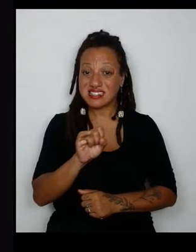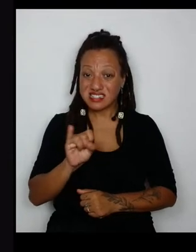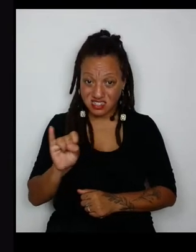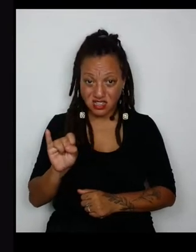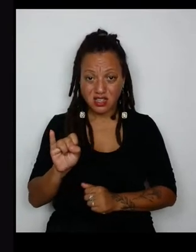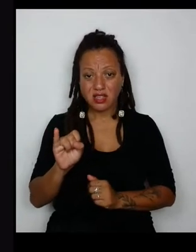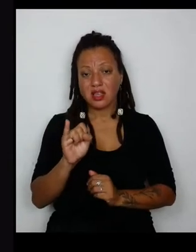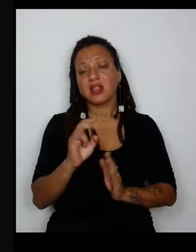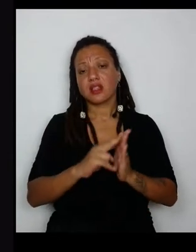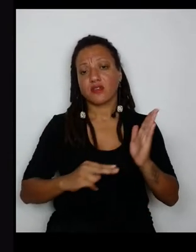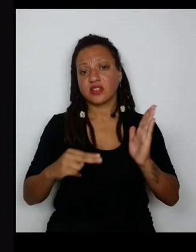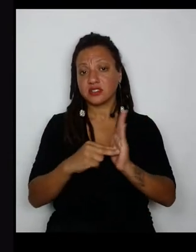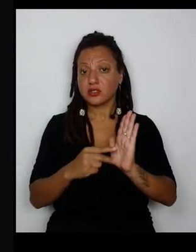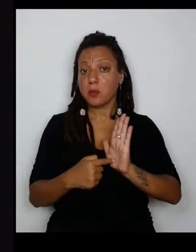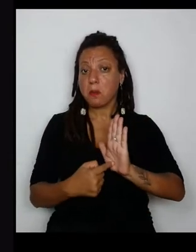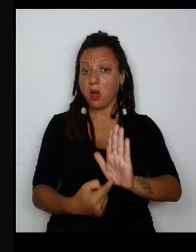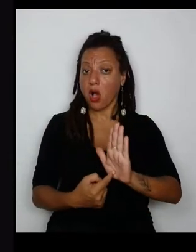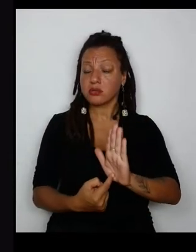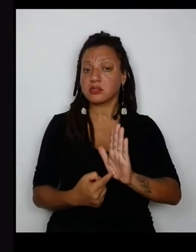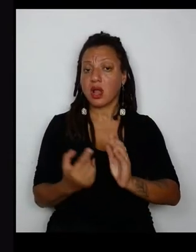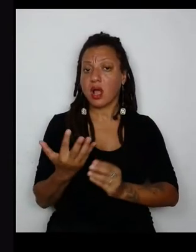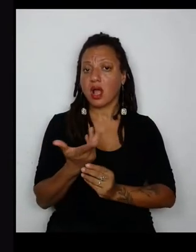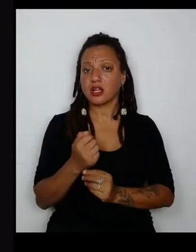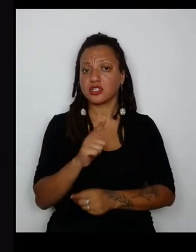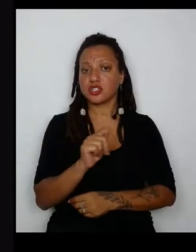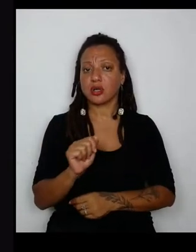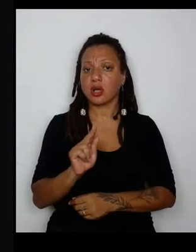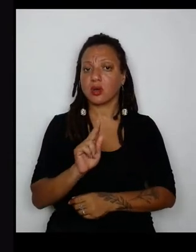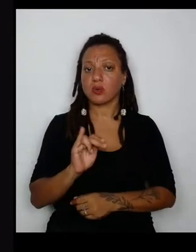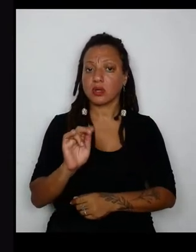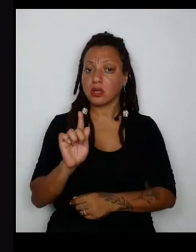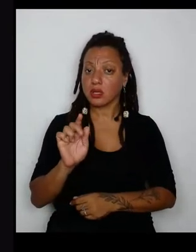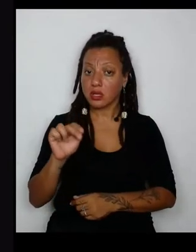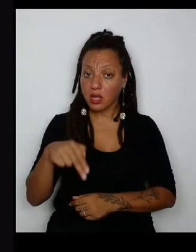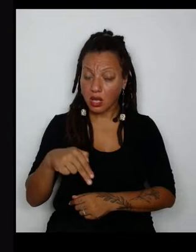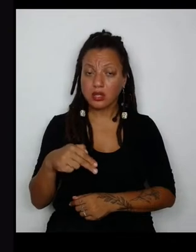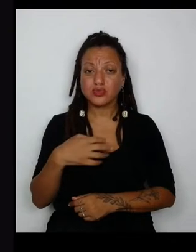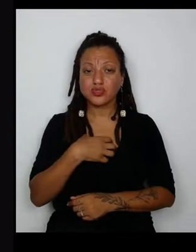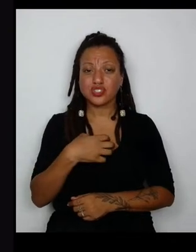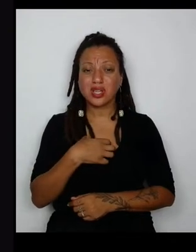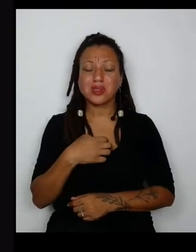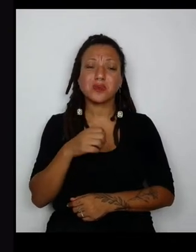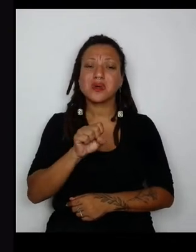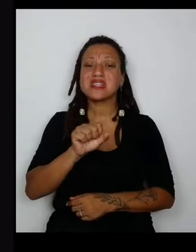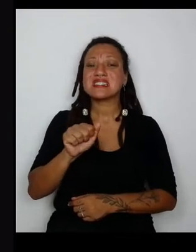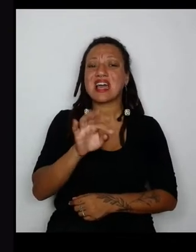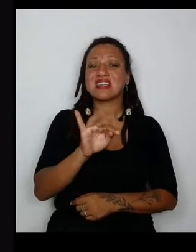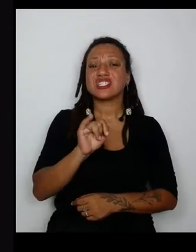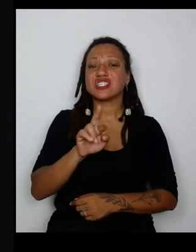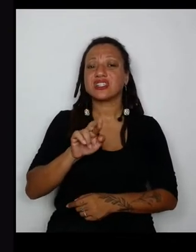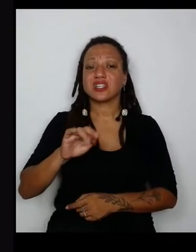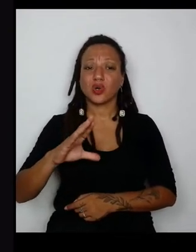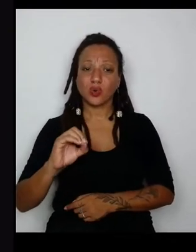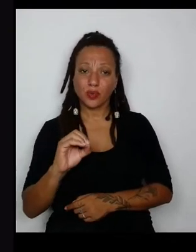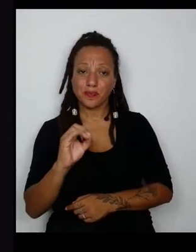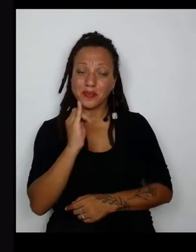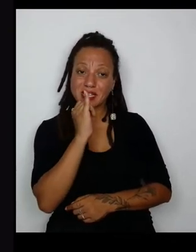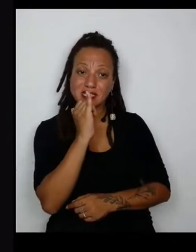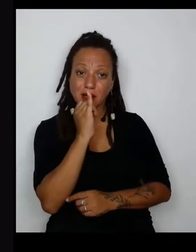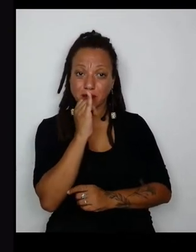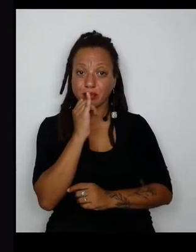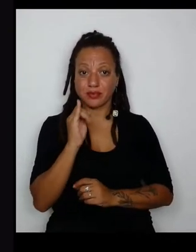but a satirical encounter moment gurgan becomes bani gumble the town drunk from the simpsons being greeted by